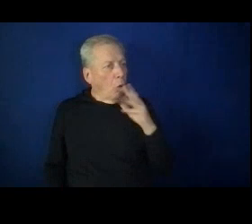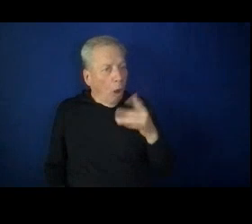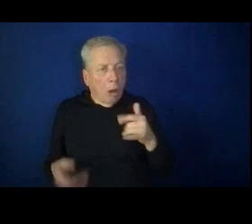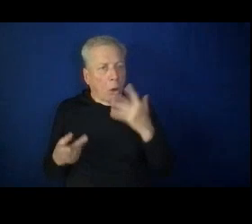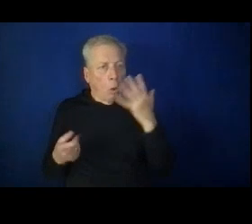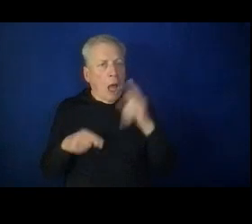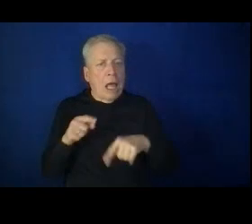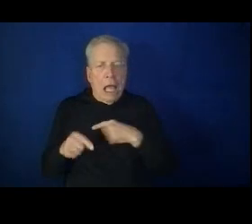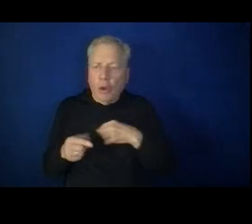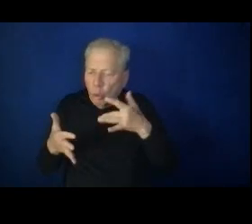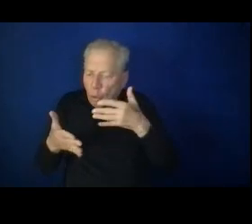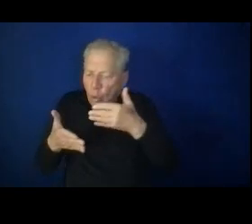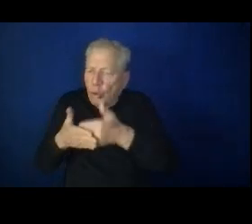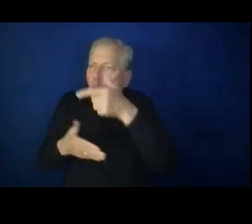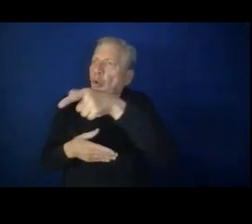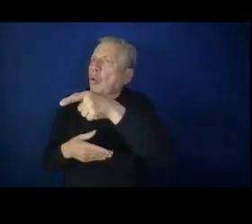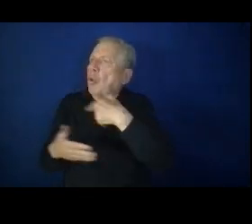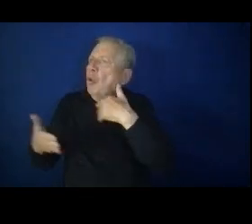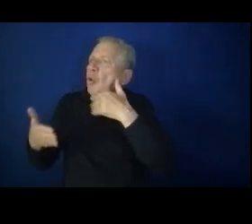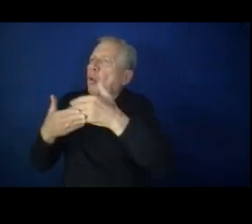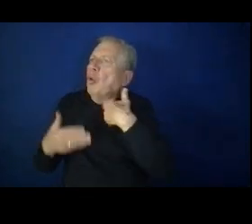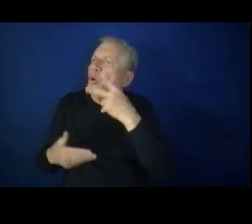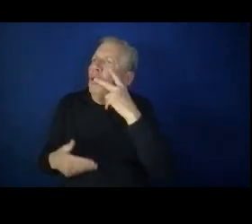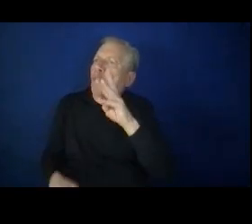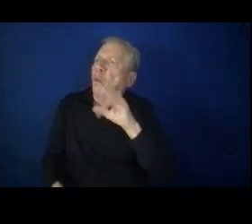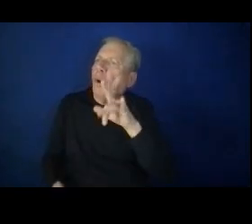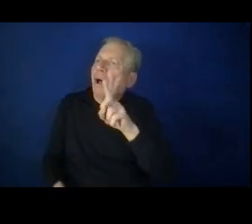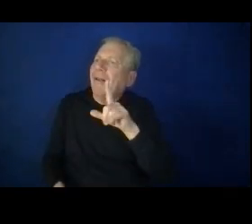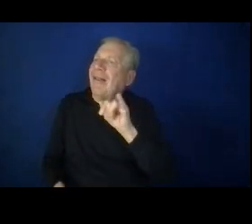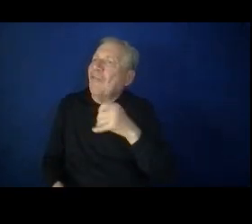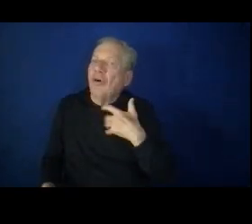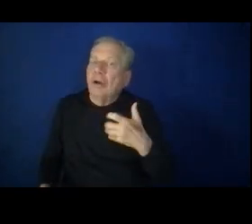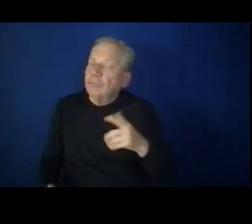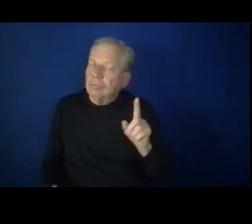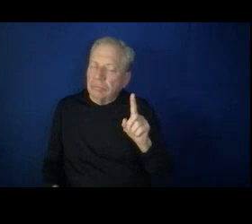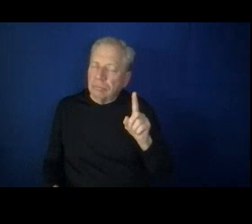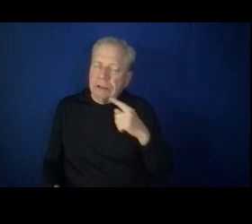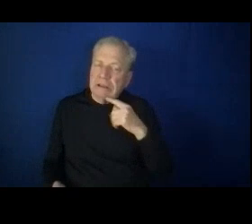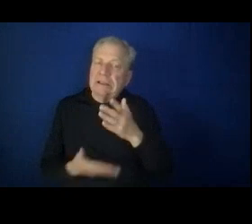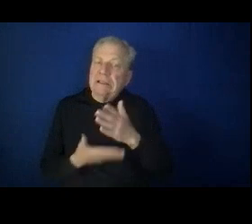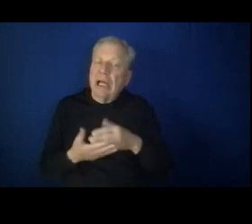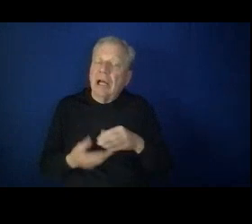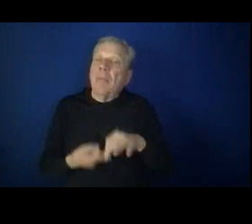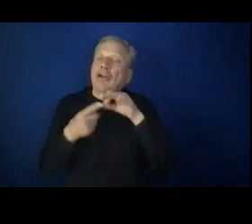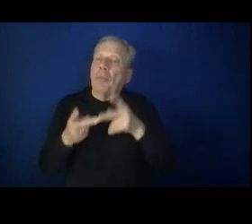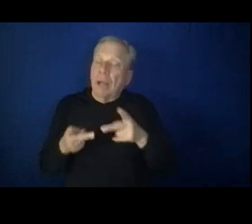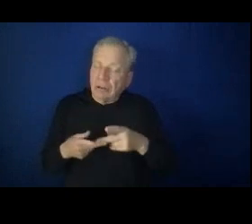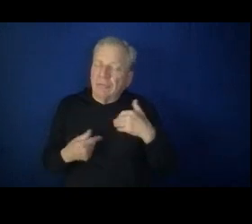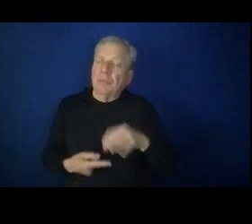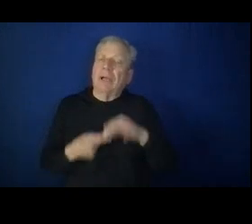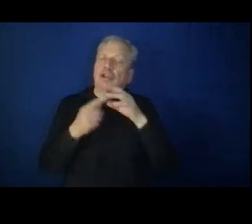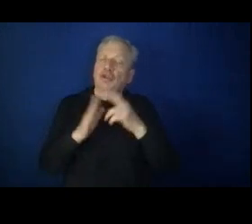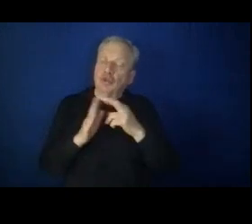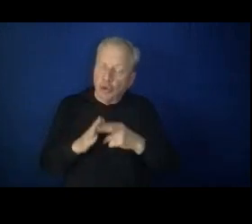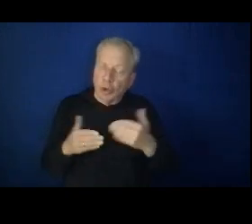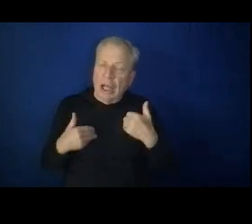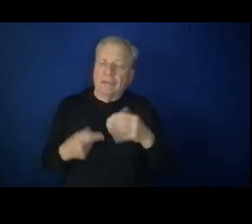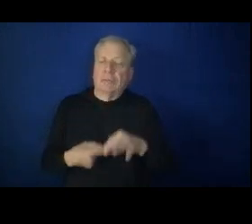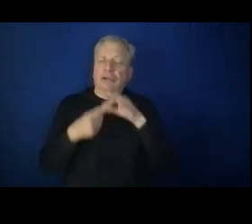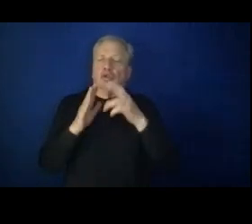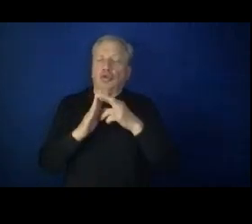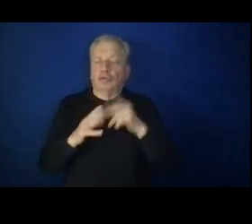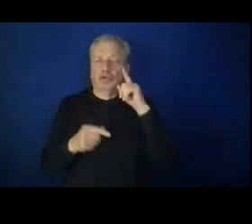the wildlife than what you're saying that we can be? Well, that's because special places require special rules, or there are special rules for special places.